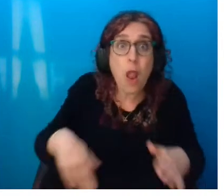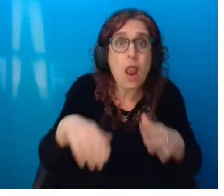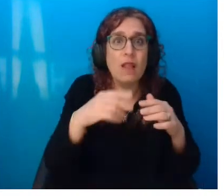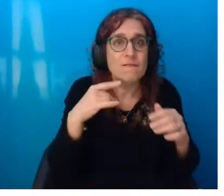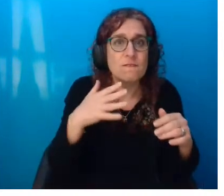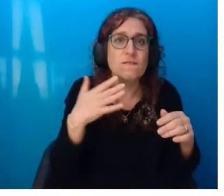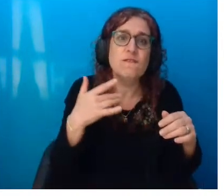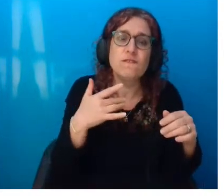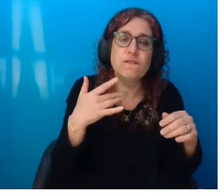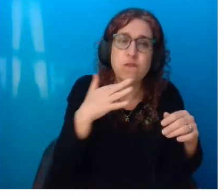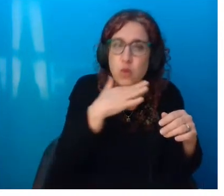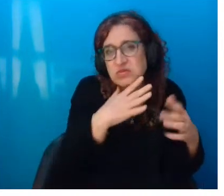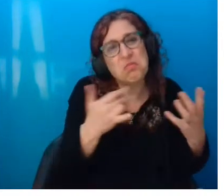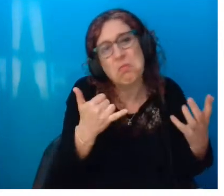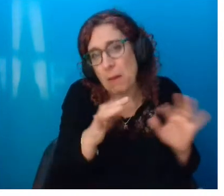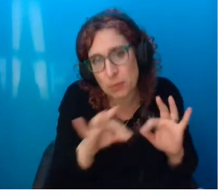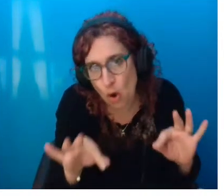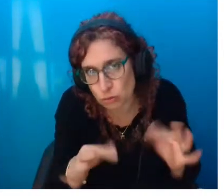avoidance strategy.